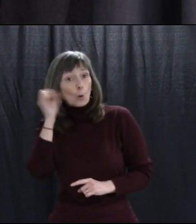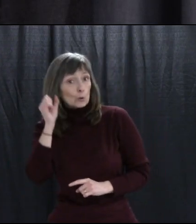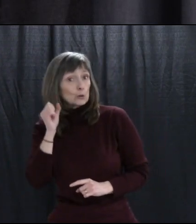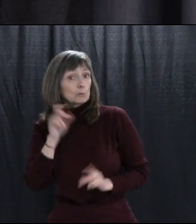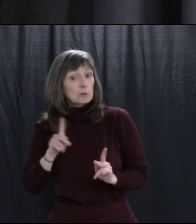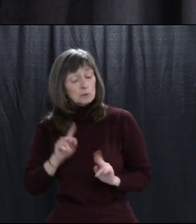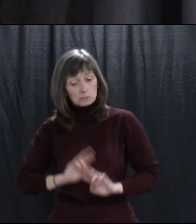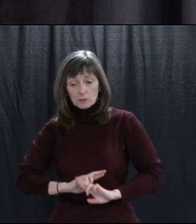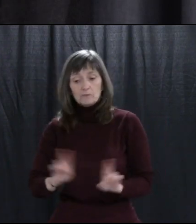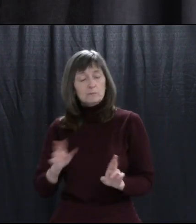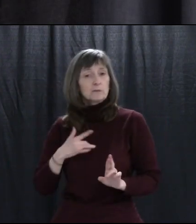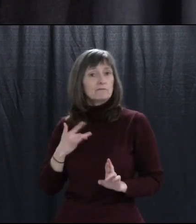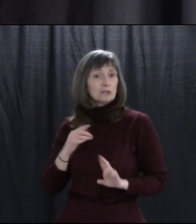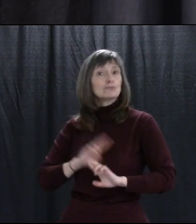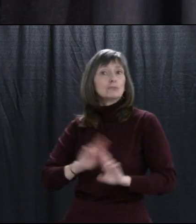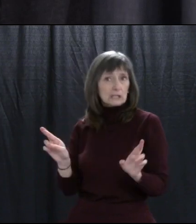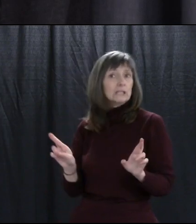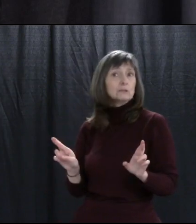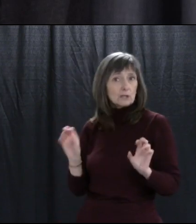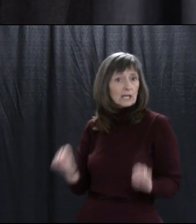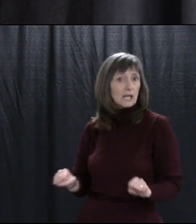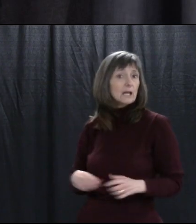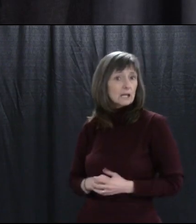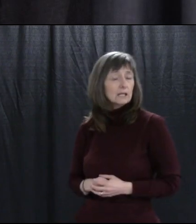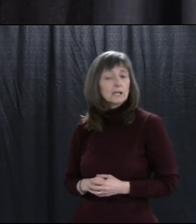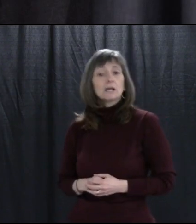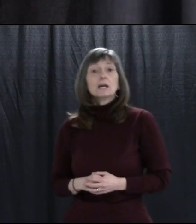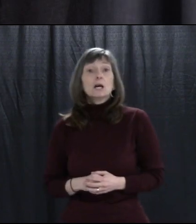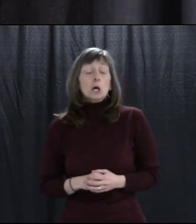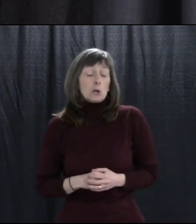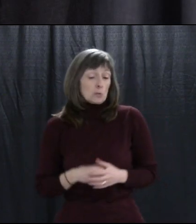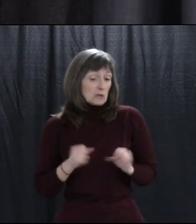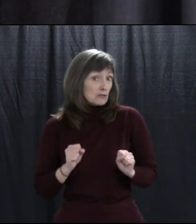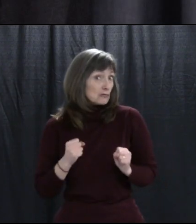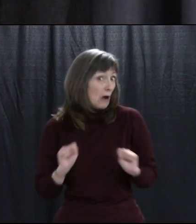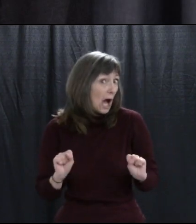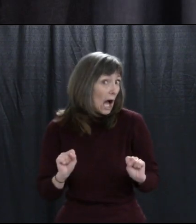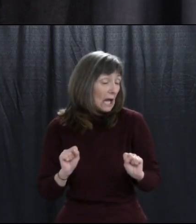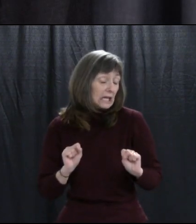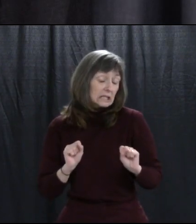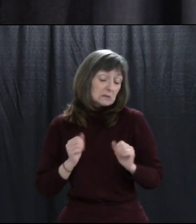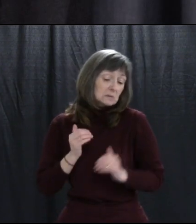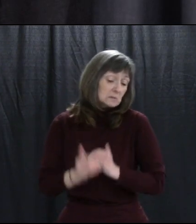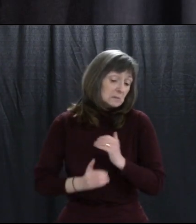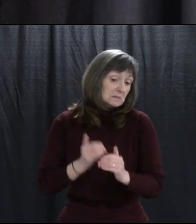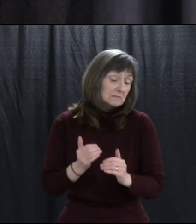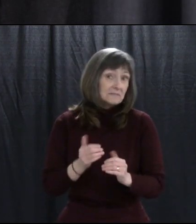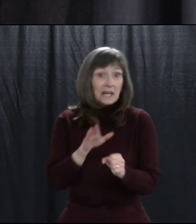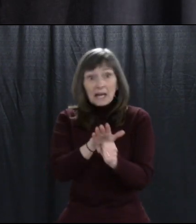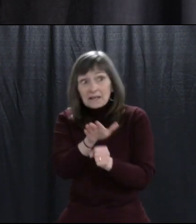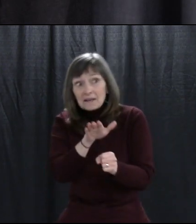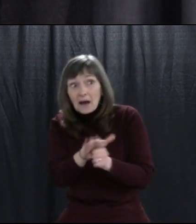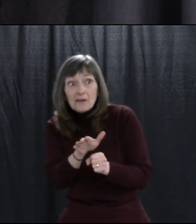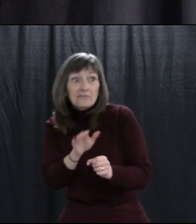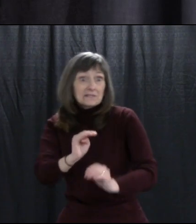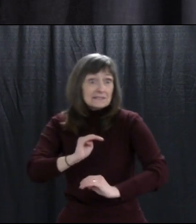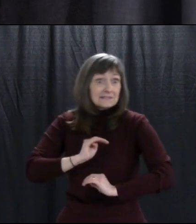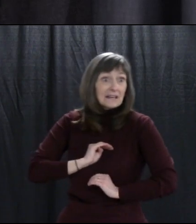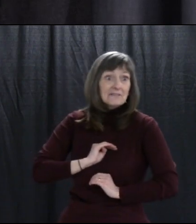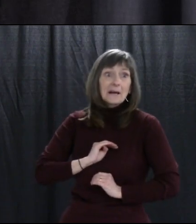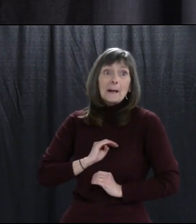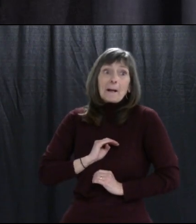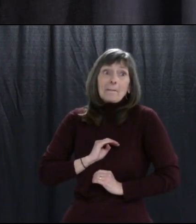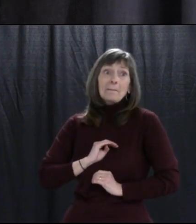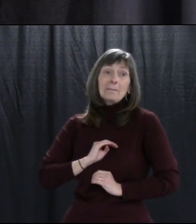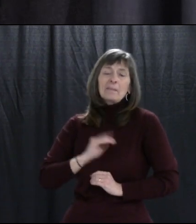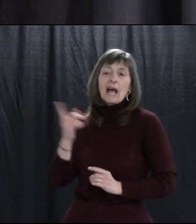again, we've made steps down that road. Are they enough? Ask me in 3 weeks' time and see what we need to do as the days